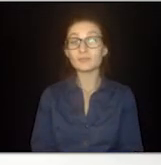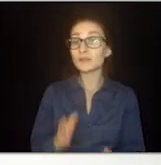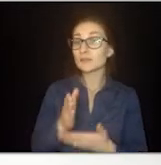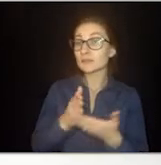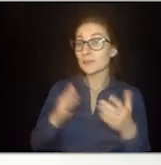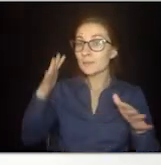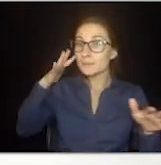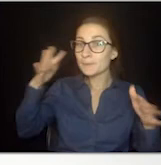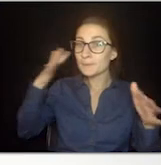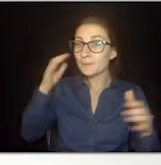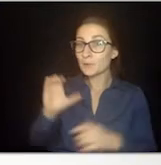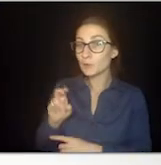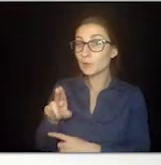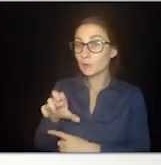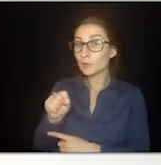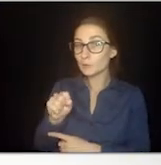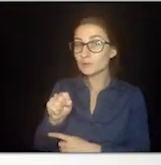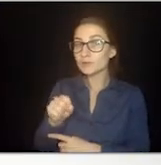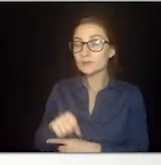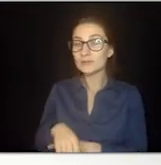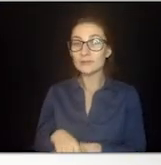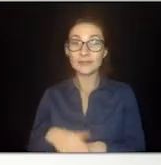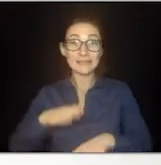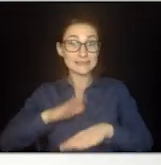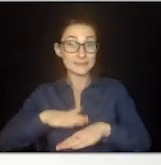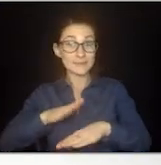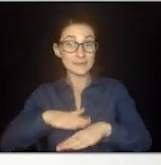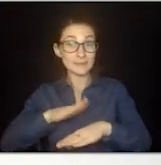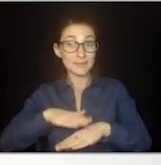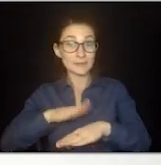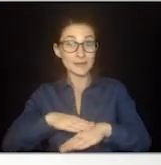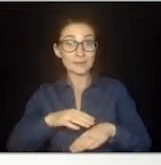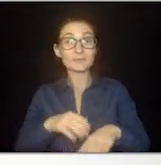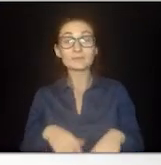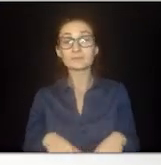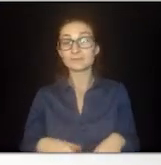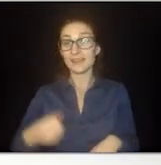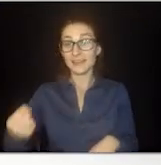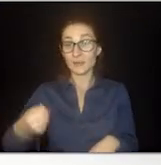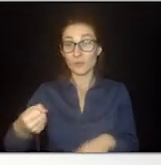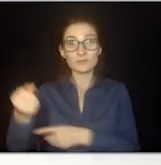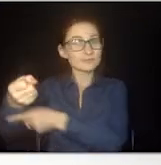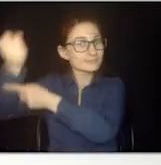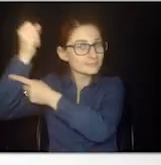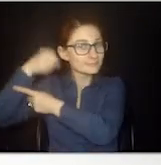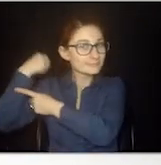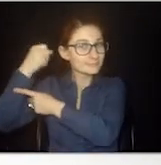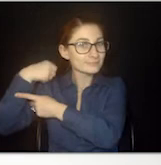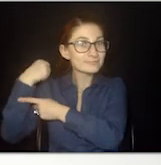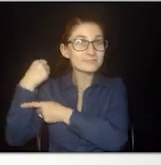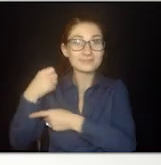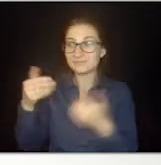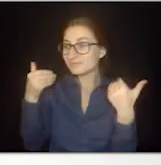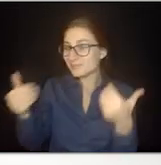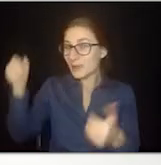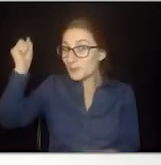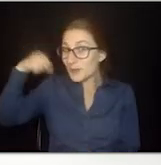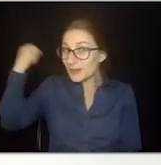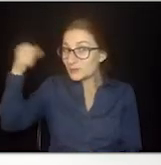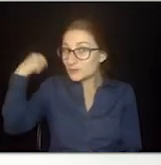So she's She giving him taps a brush on auditory the table, cues by and Freddie tapping. eventually places his hand on the handle. You want to brush that wild